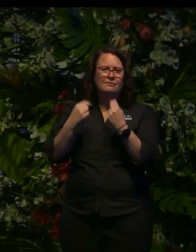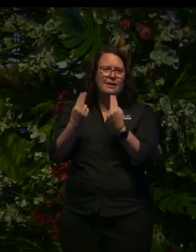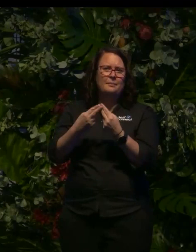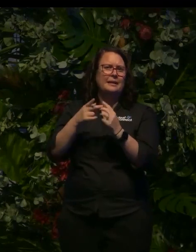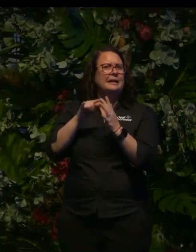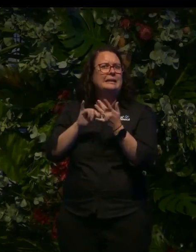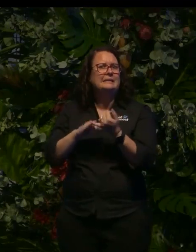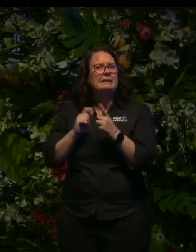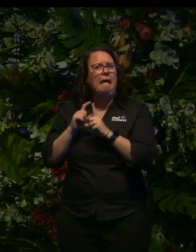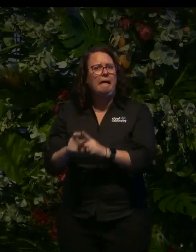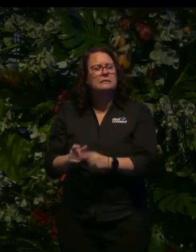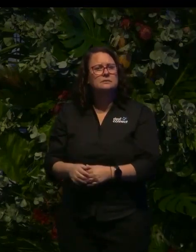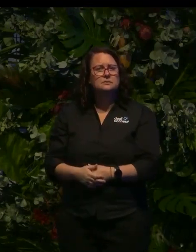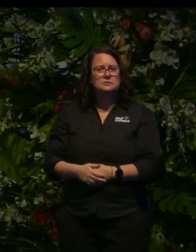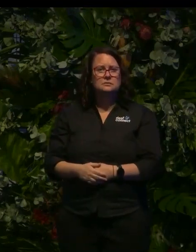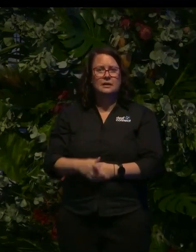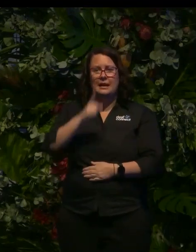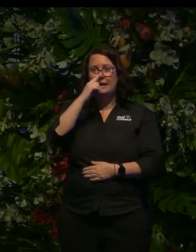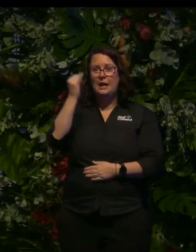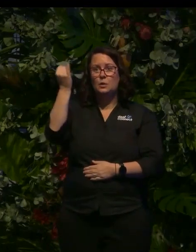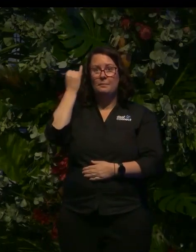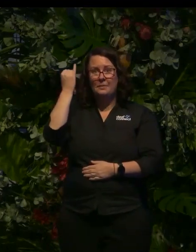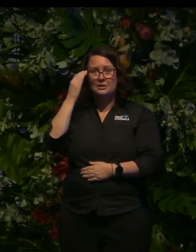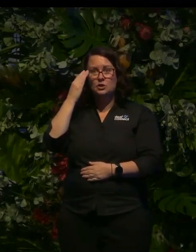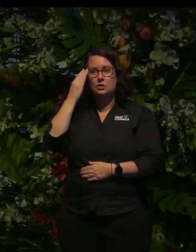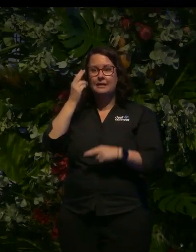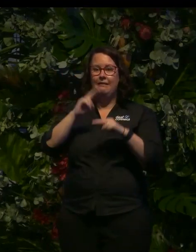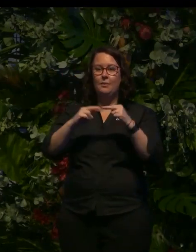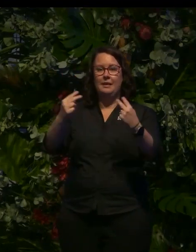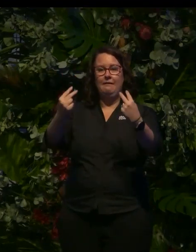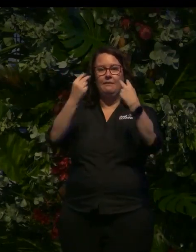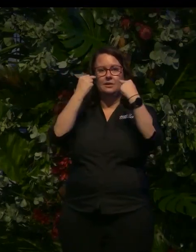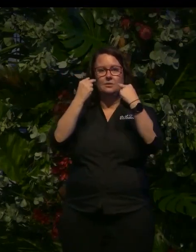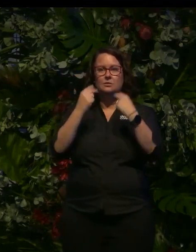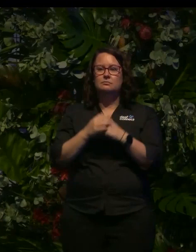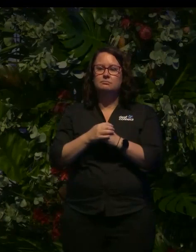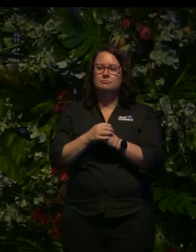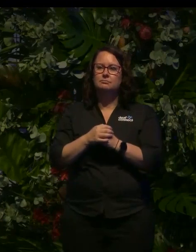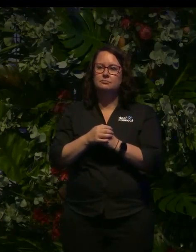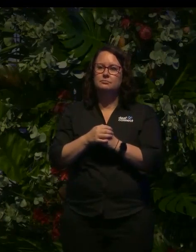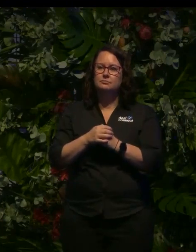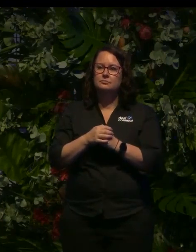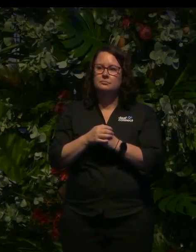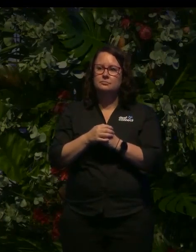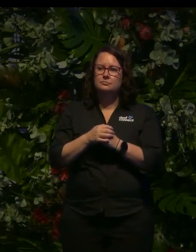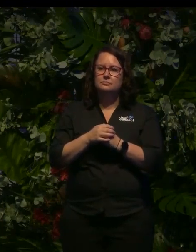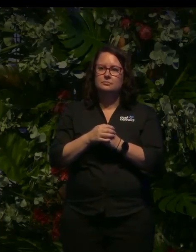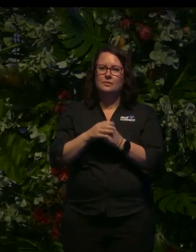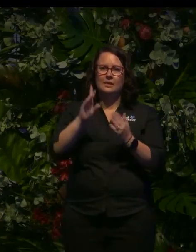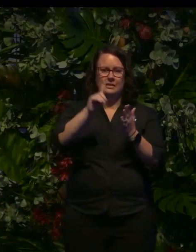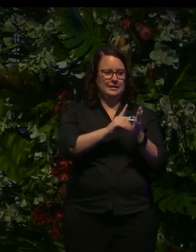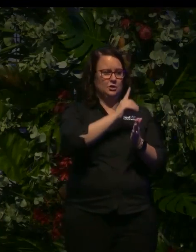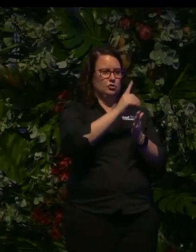challenging issue. So can you imagine if you make this visible, this ice pick of